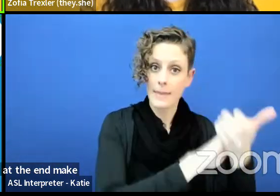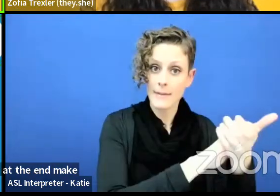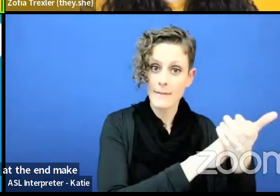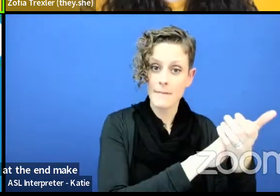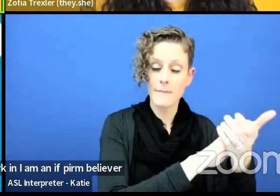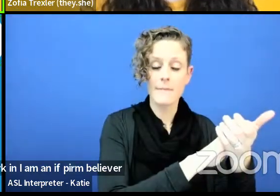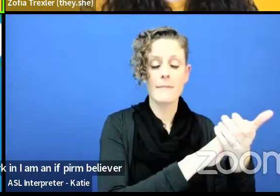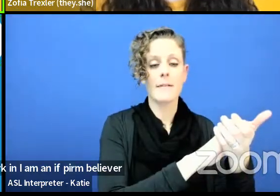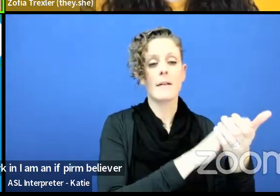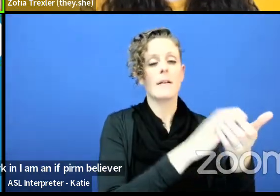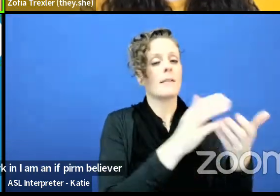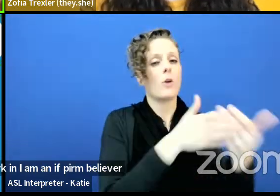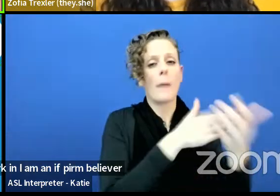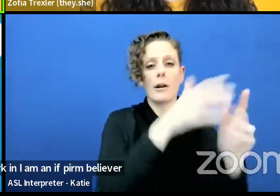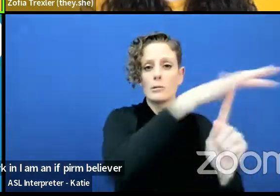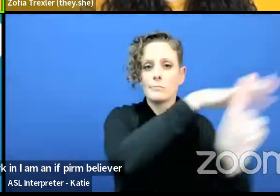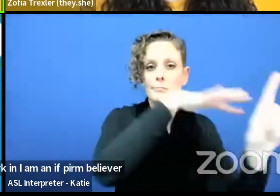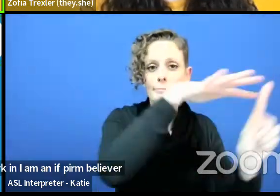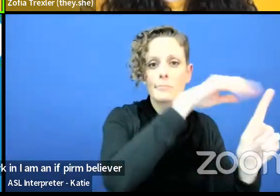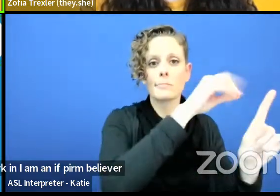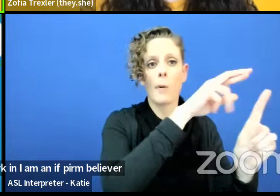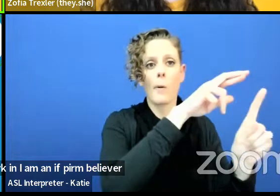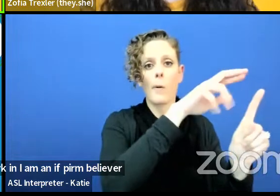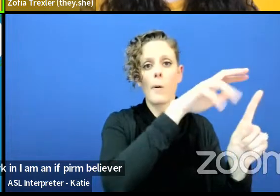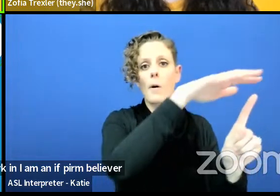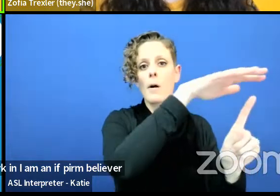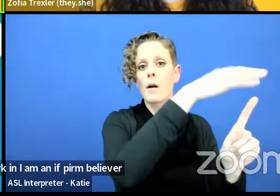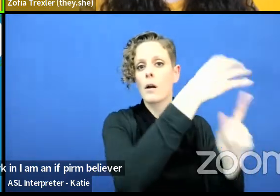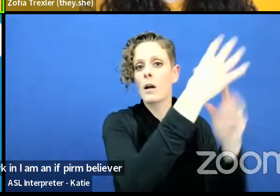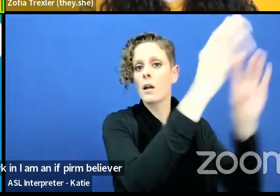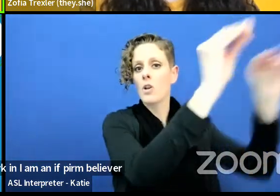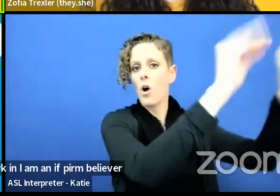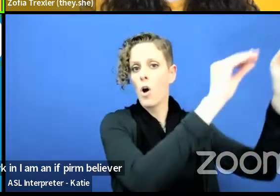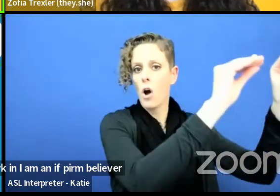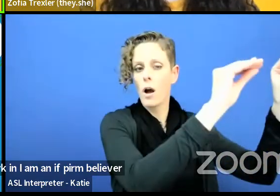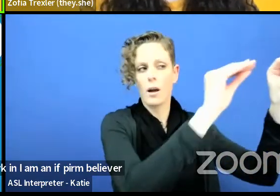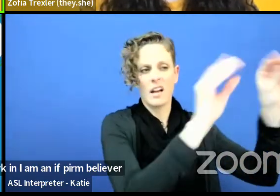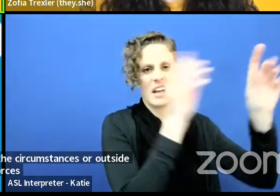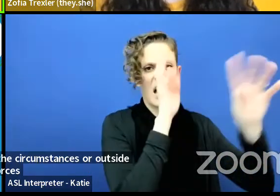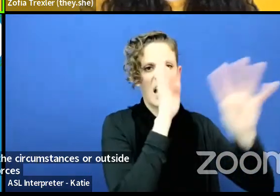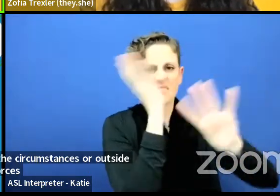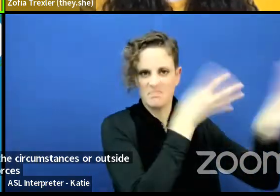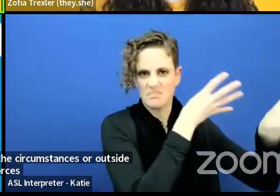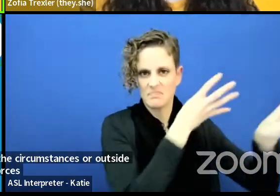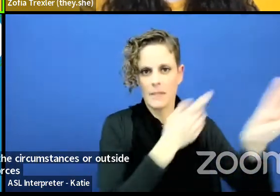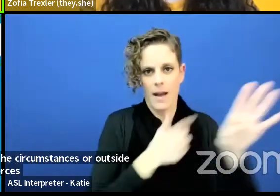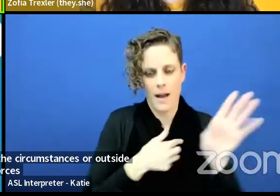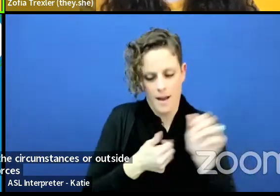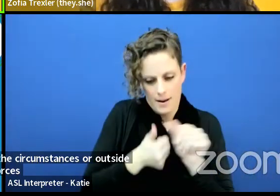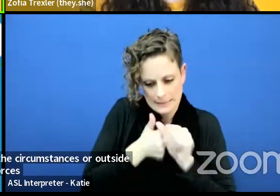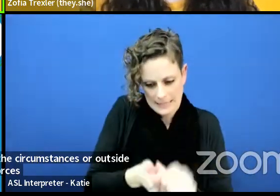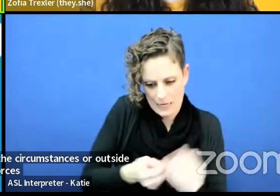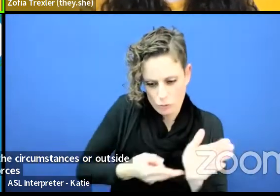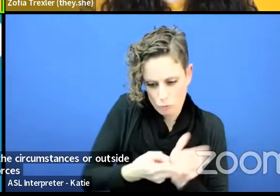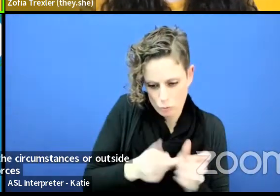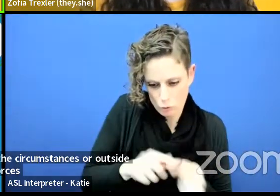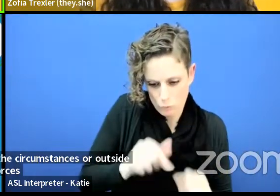the circumstances or the outside forces, I am staying true to myself, because that is the most important